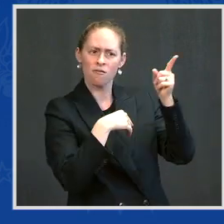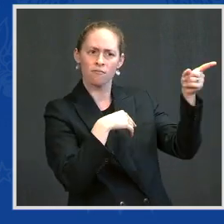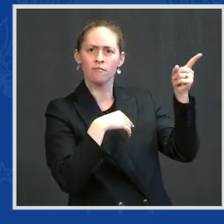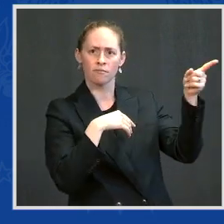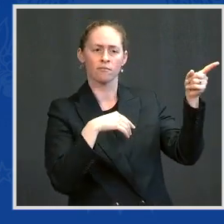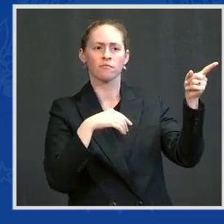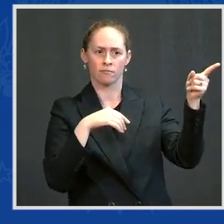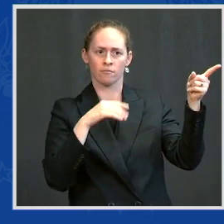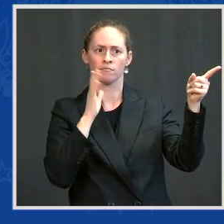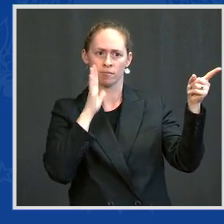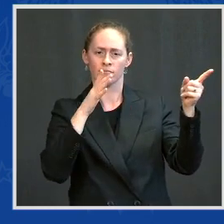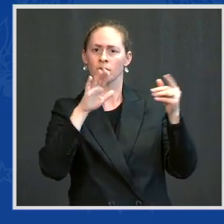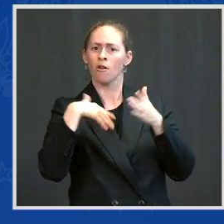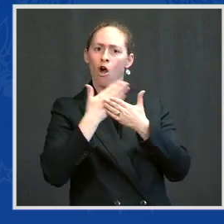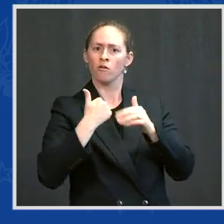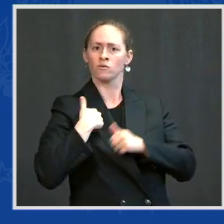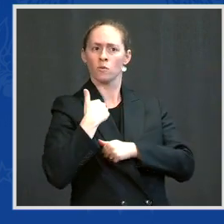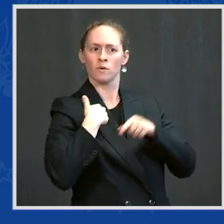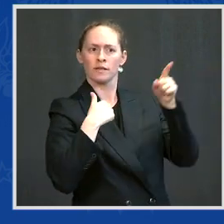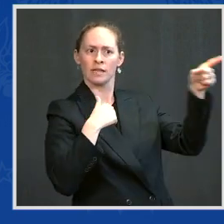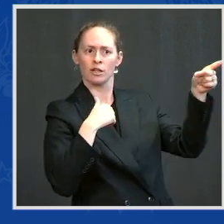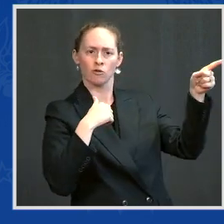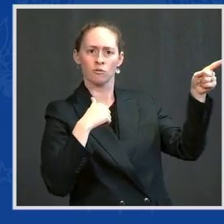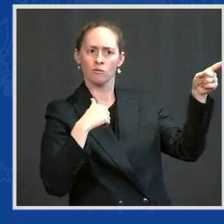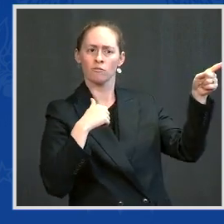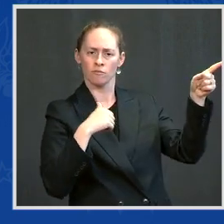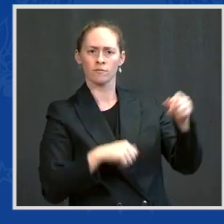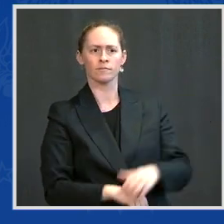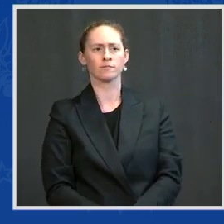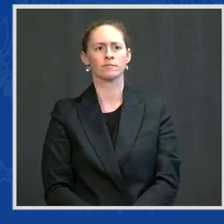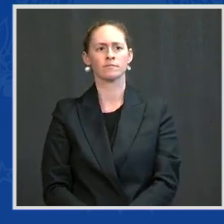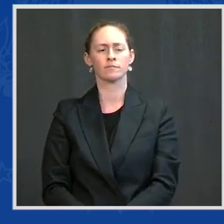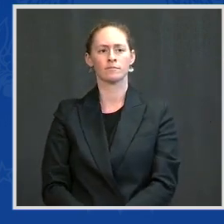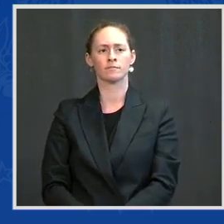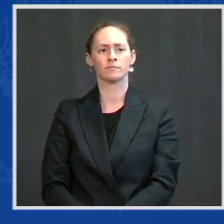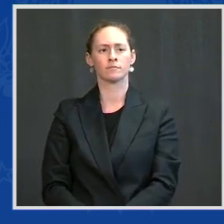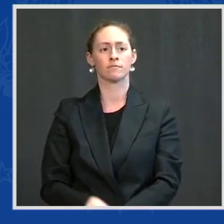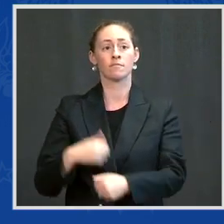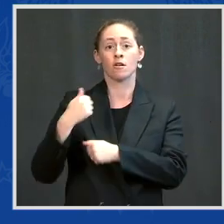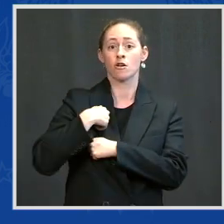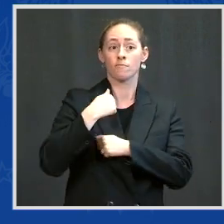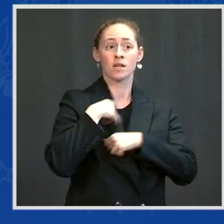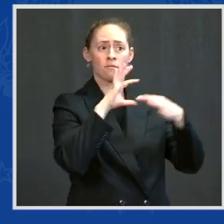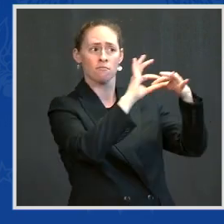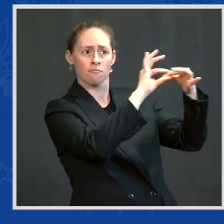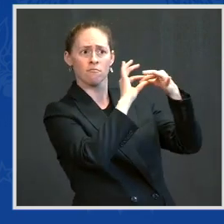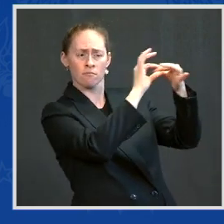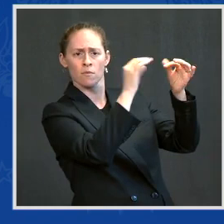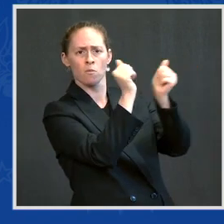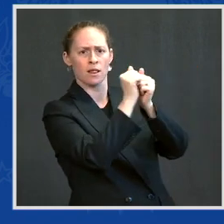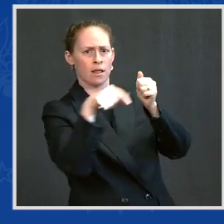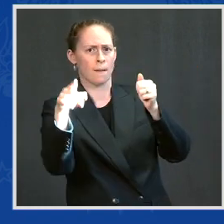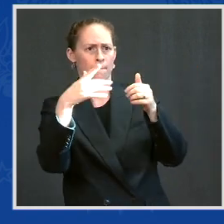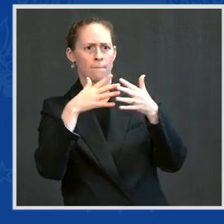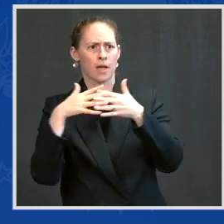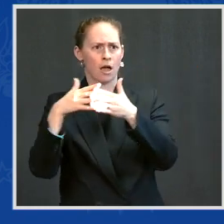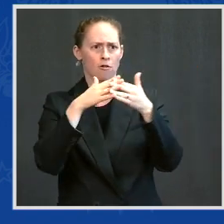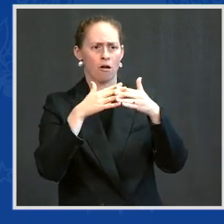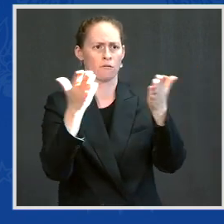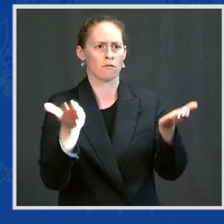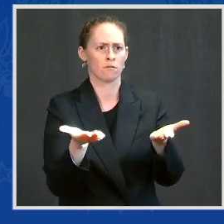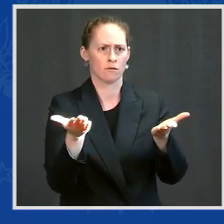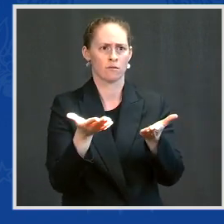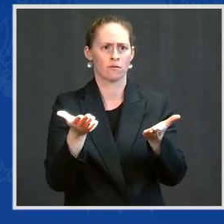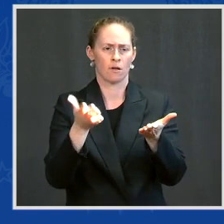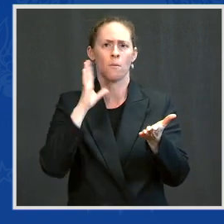forces engaging with American forces on a regular basis, both for their sake as well as the sake of the American